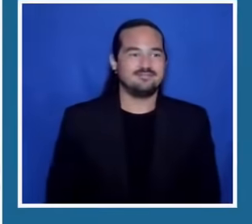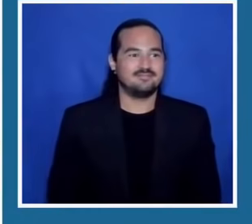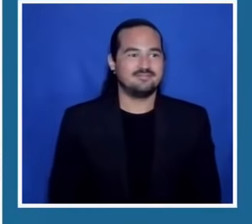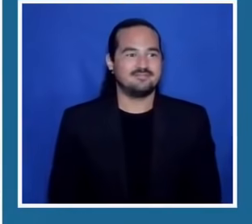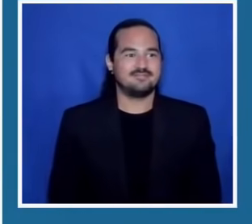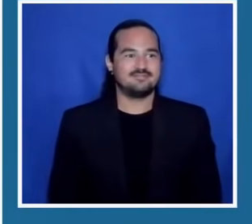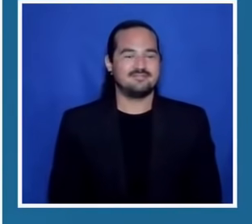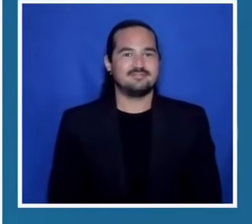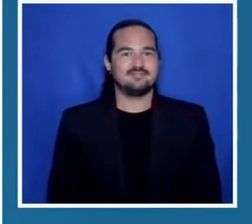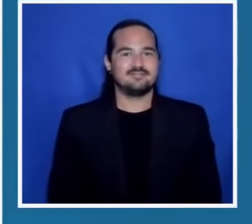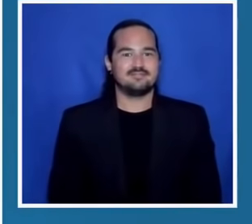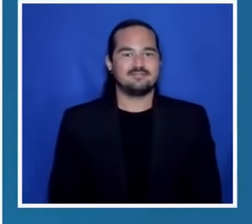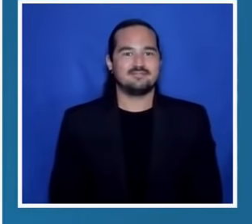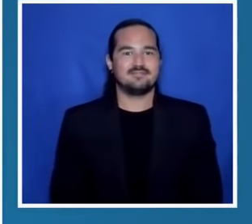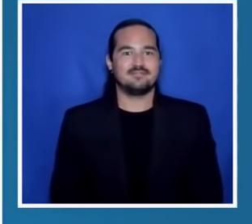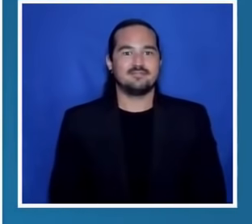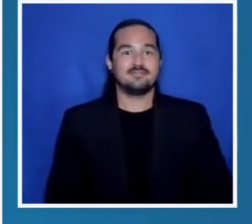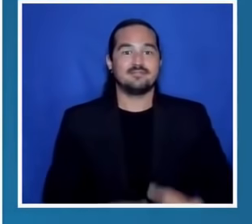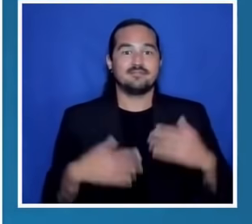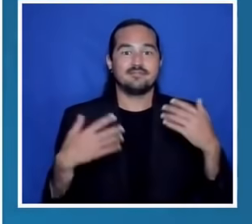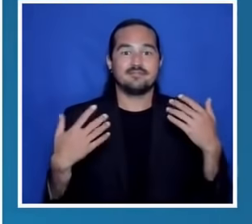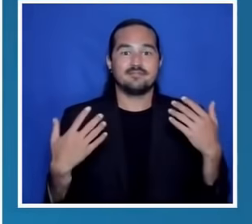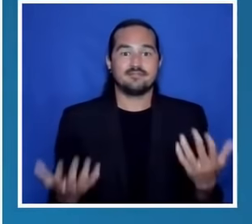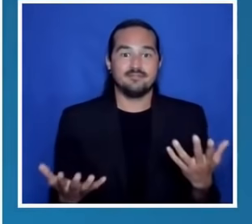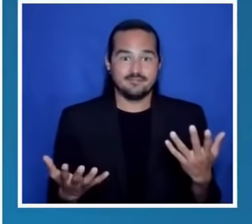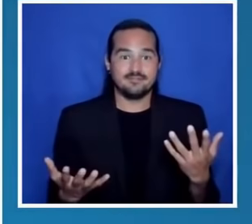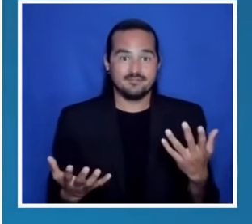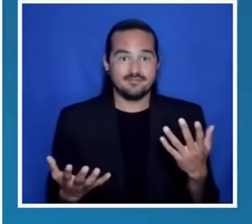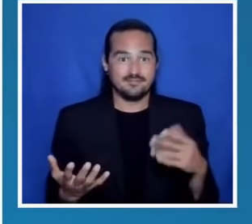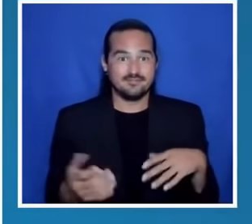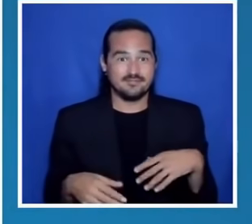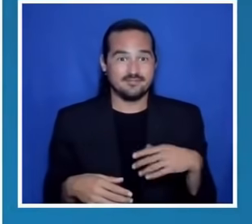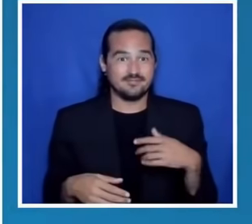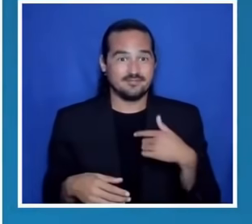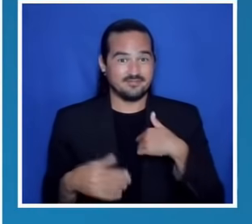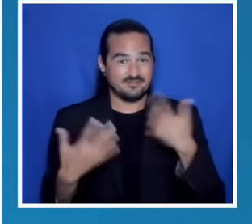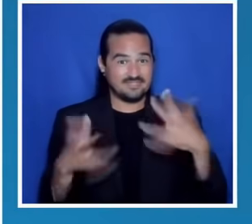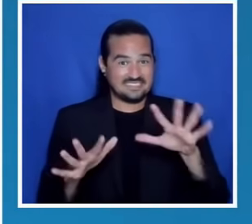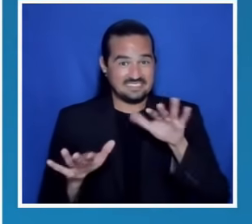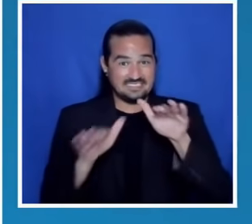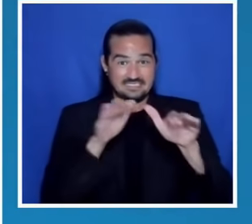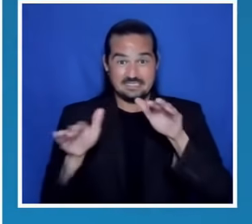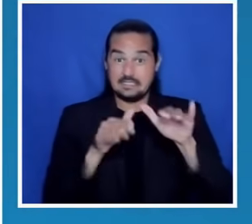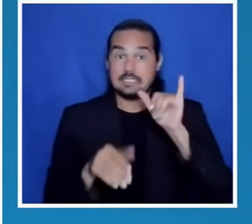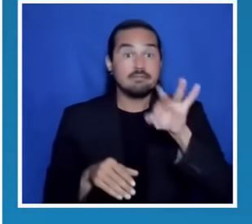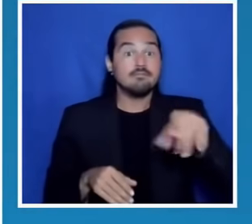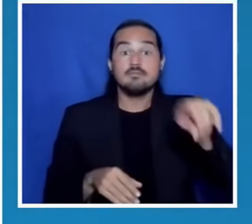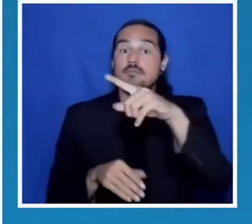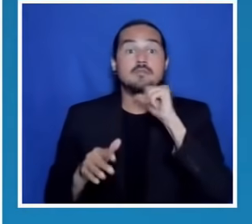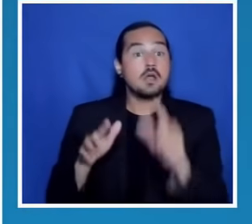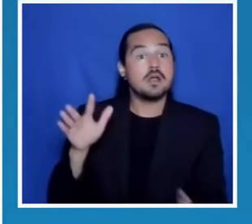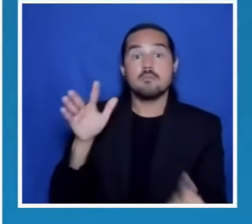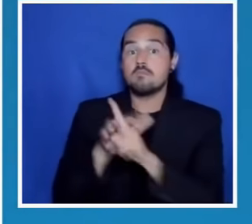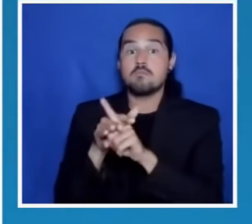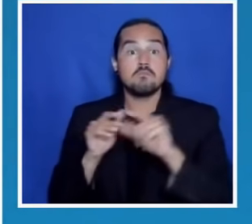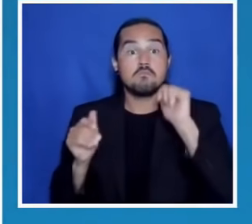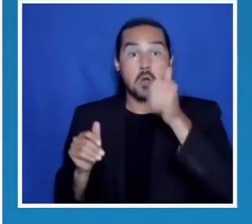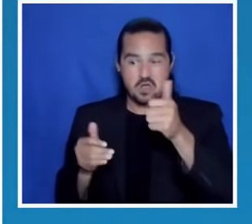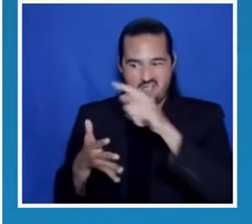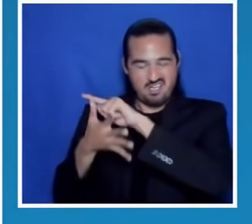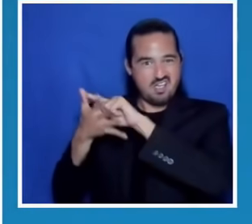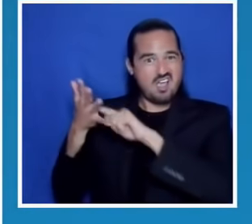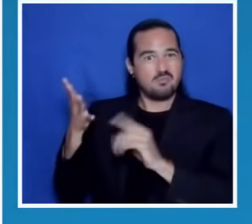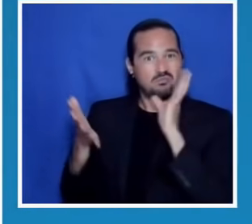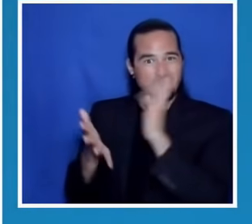And with that powerful admonition, and with your voices united in opposition to this recall, let me ask you with